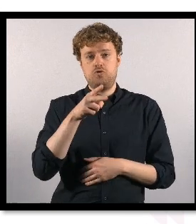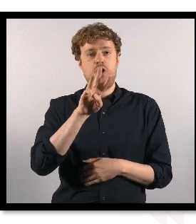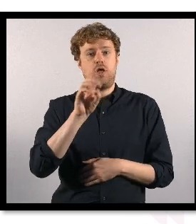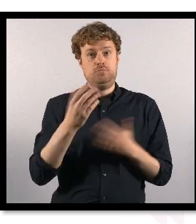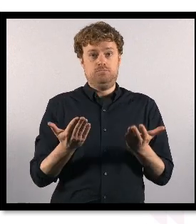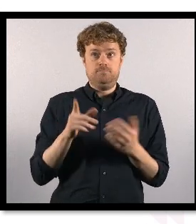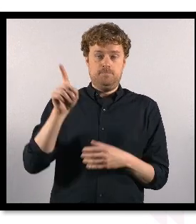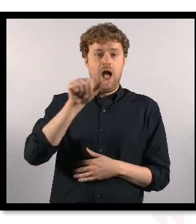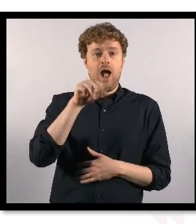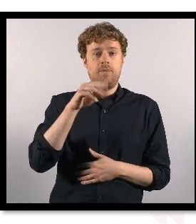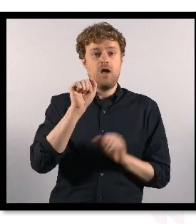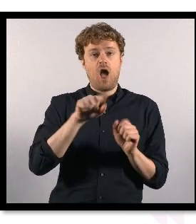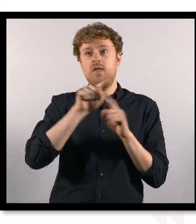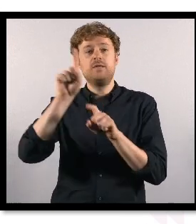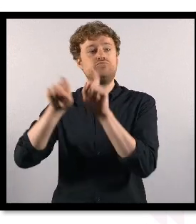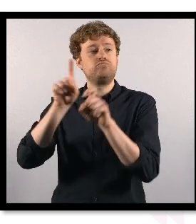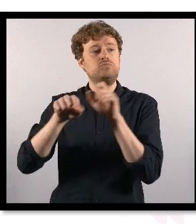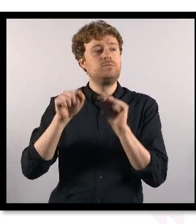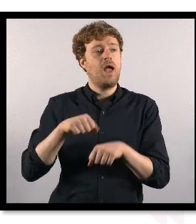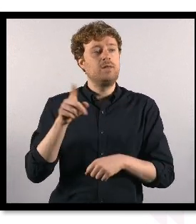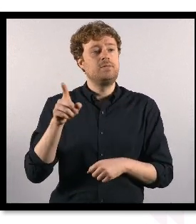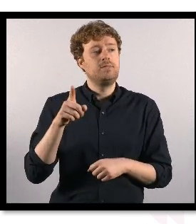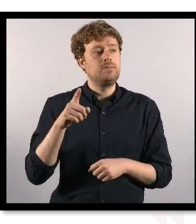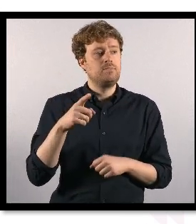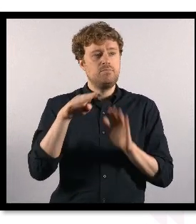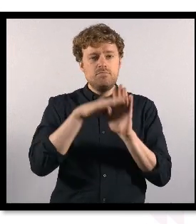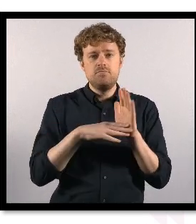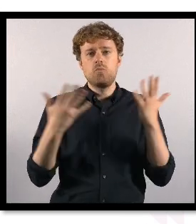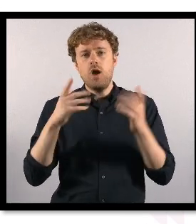seeing how you can shape the cloud-native ecosystem. Thank you, and enjoy the